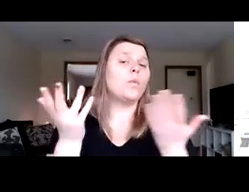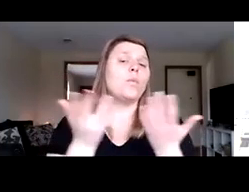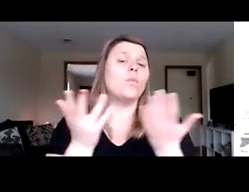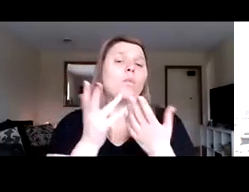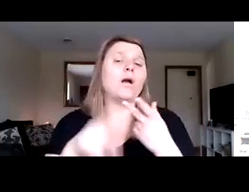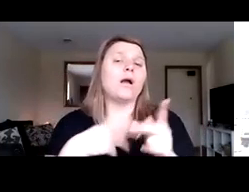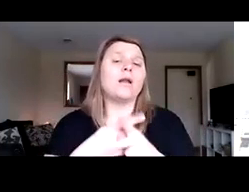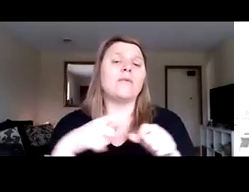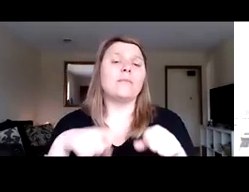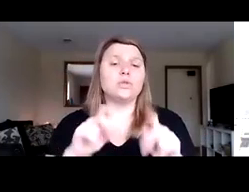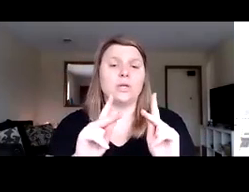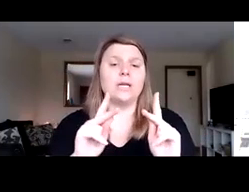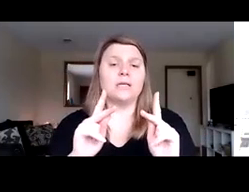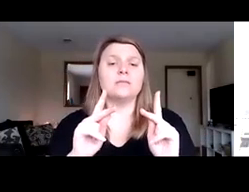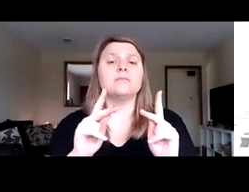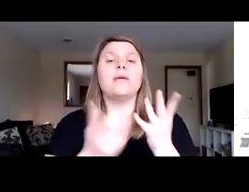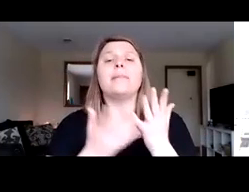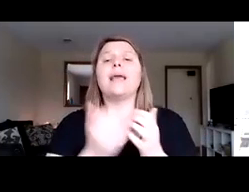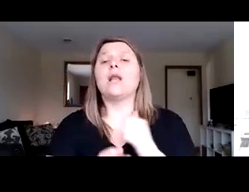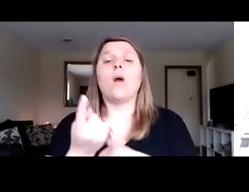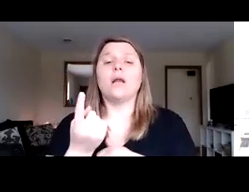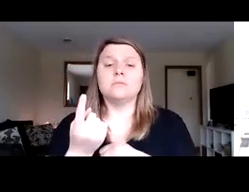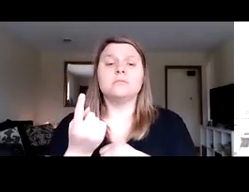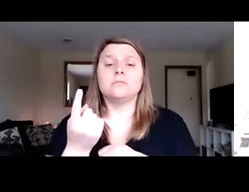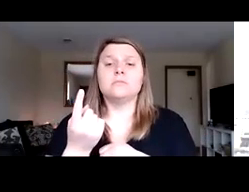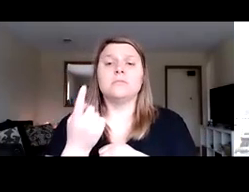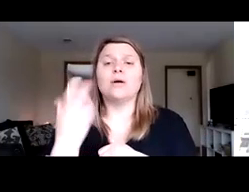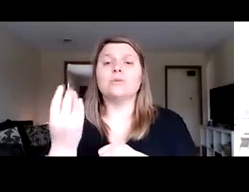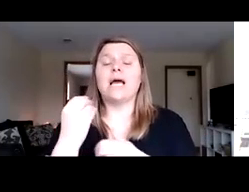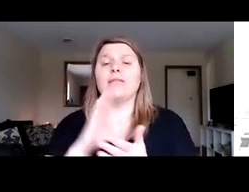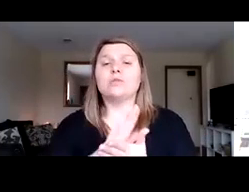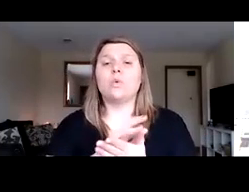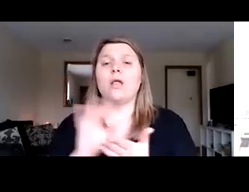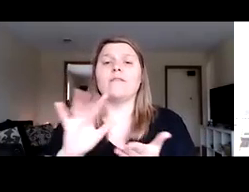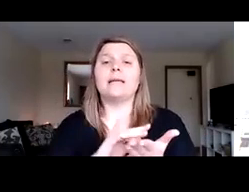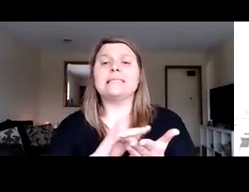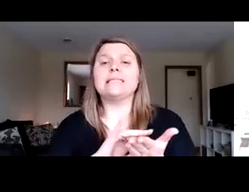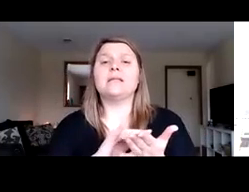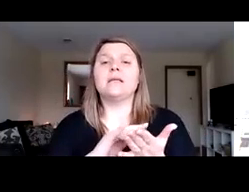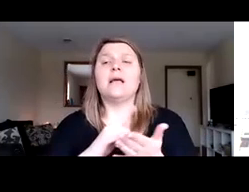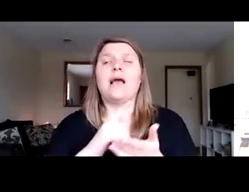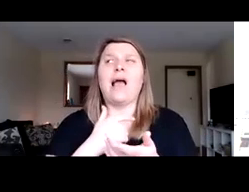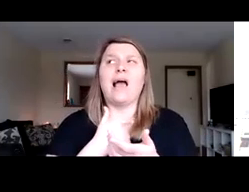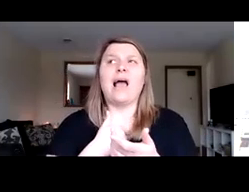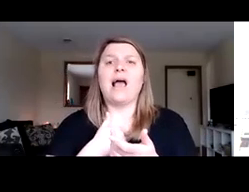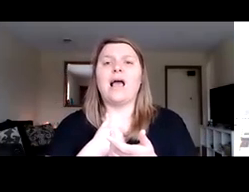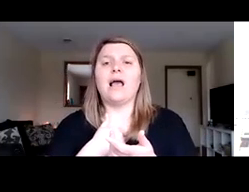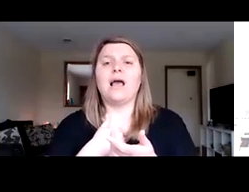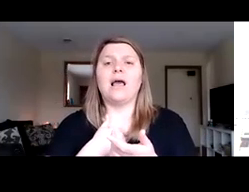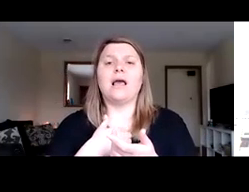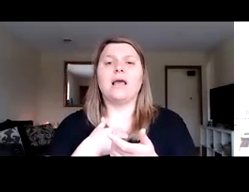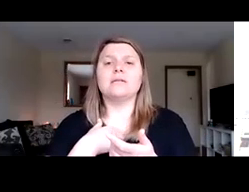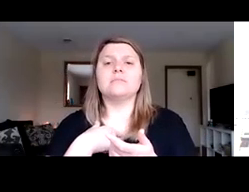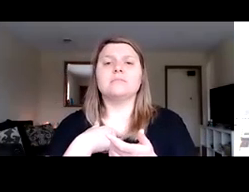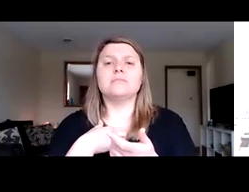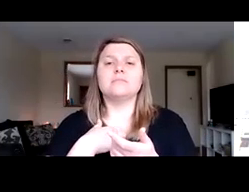of opportunities, and it kind of goes to anyone outside of the School of Medicine. I'm slanted being within the School of Medicine,